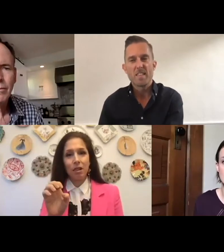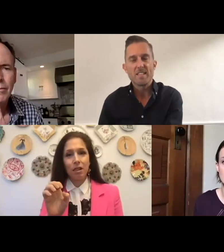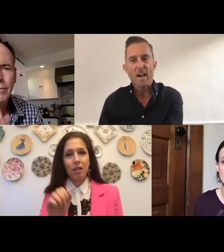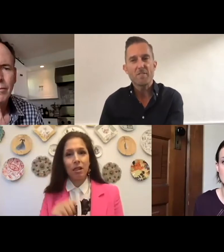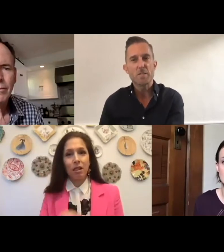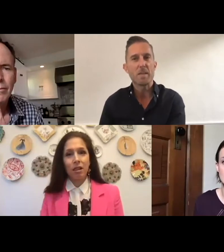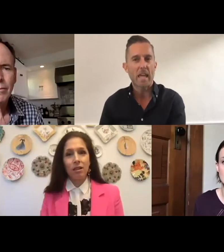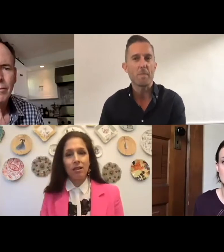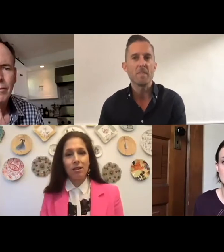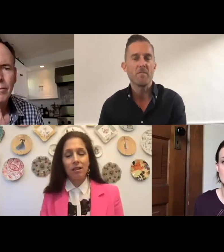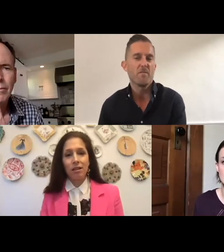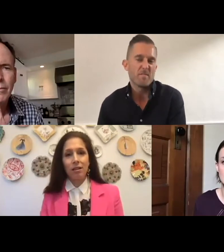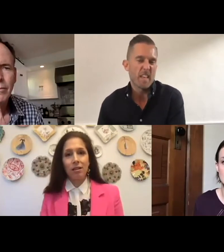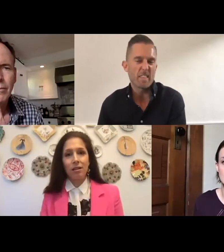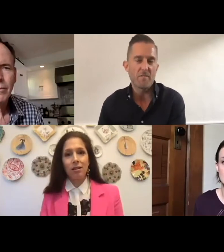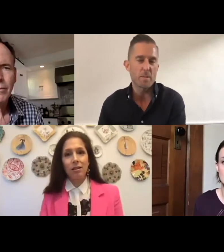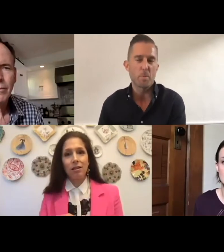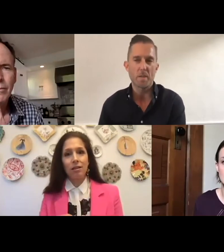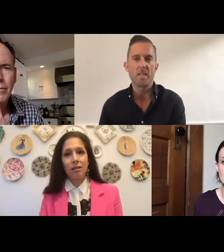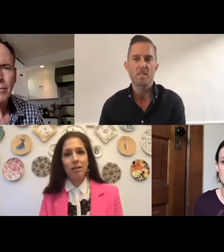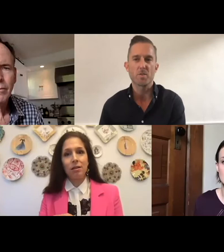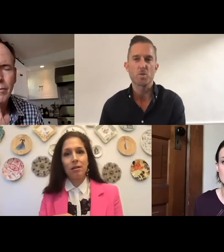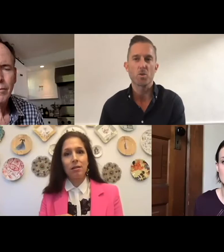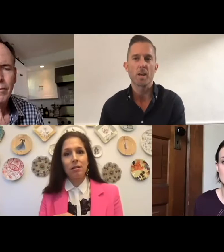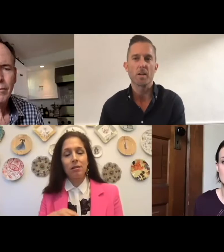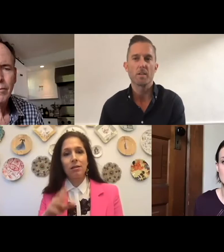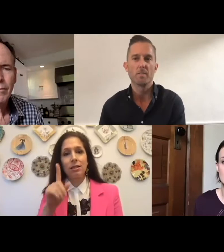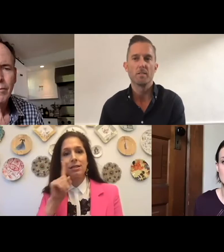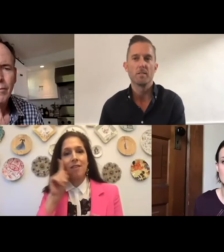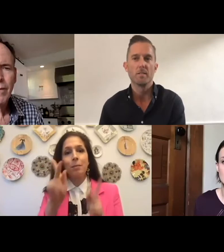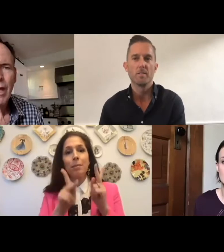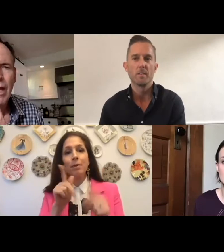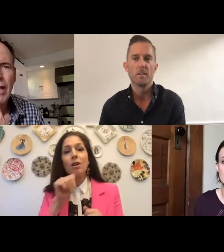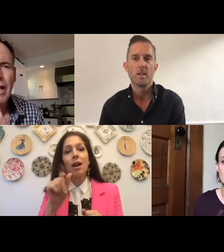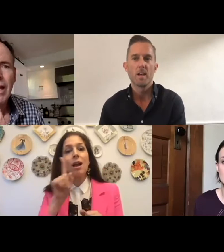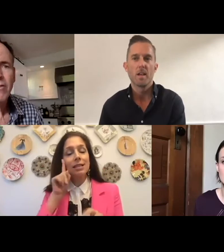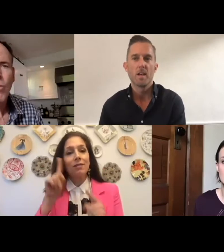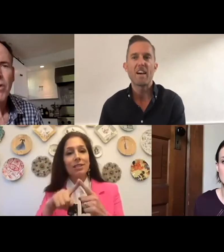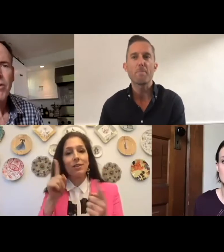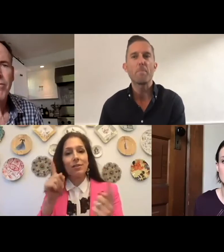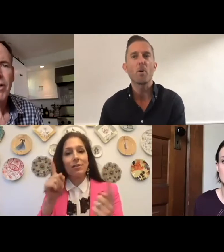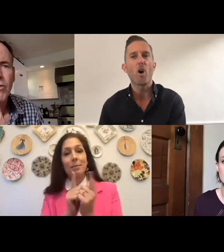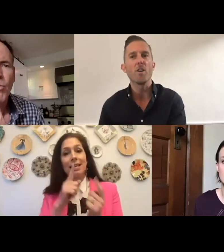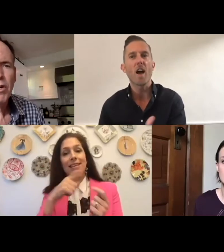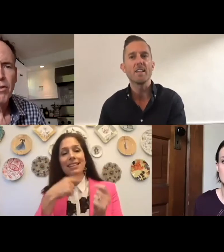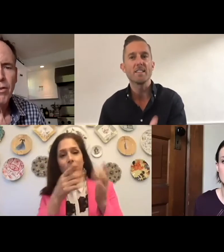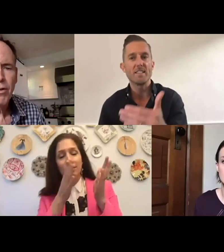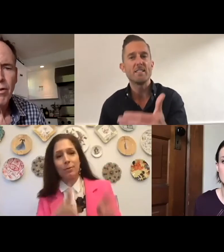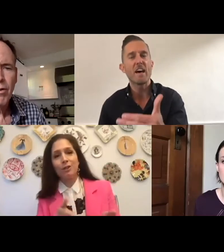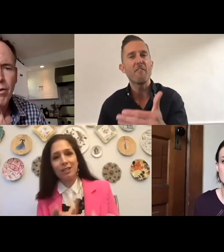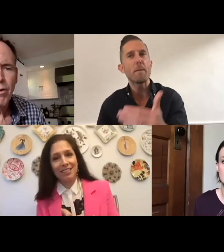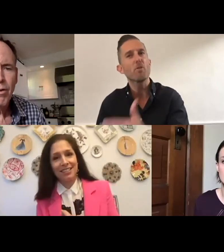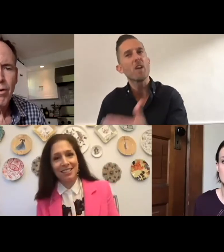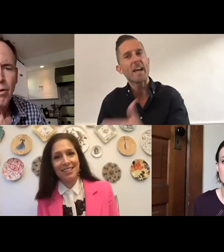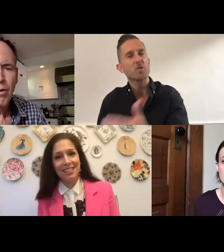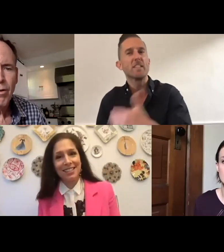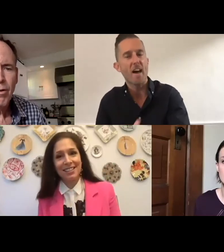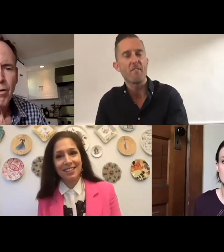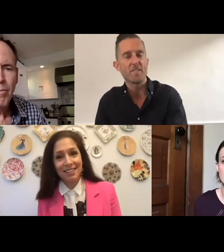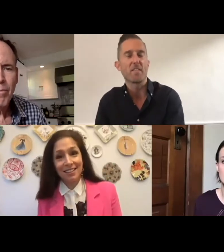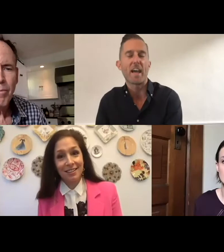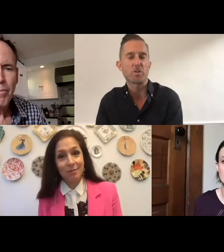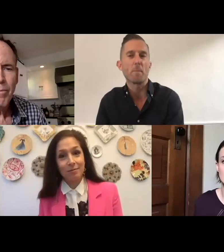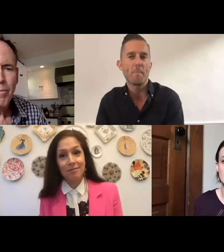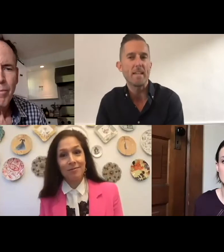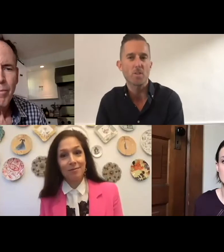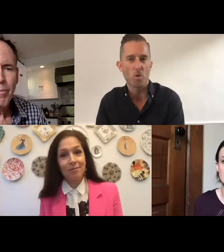the deafness became the invisible piece of the story. Yeah, it's a wonderful. Deaf people are not actually deaf until